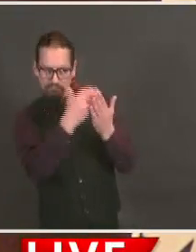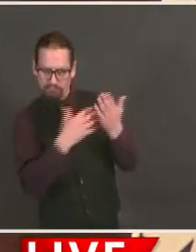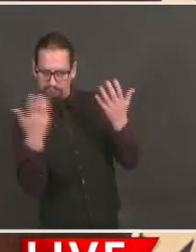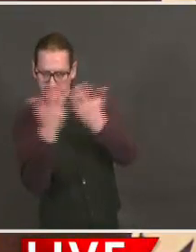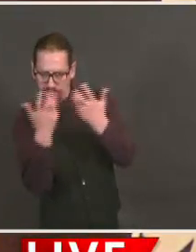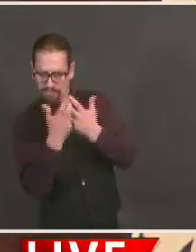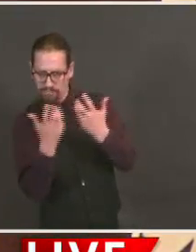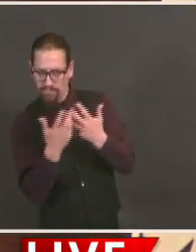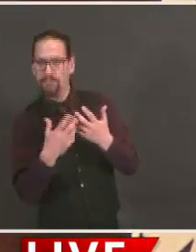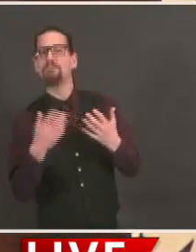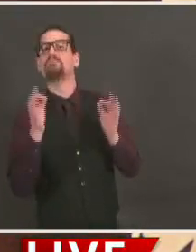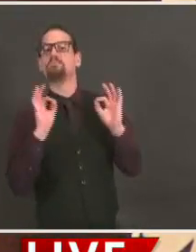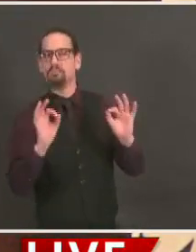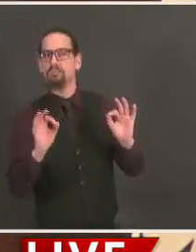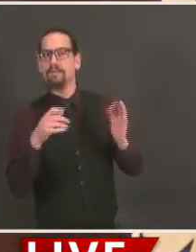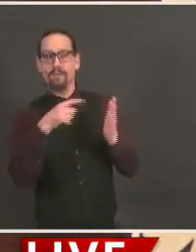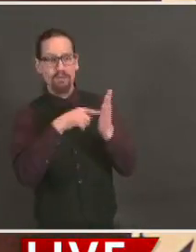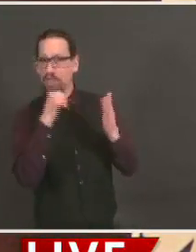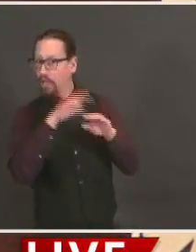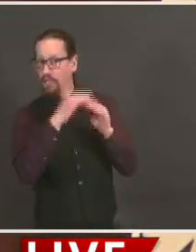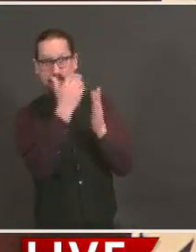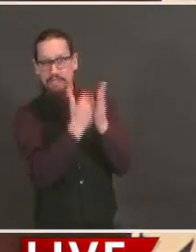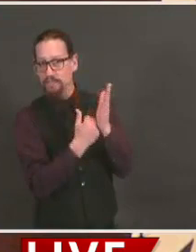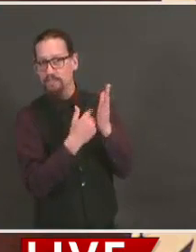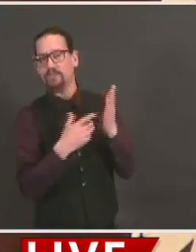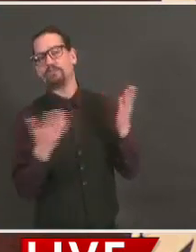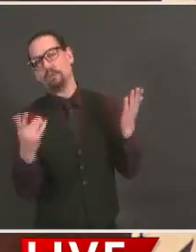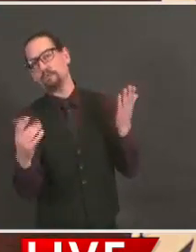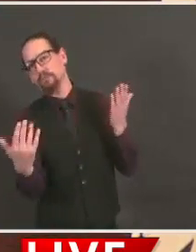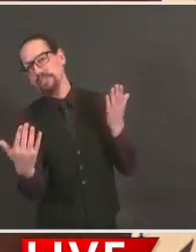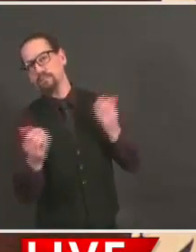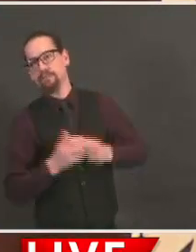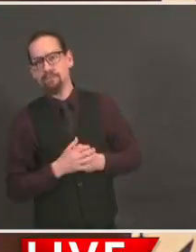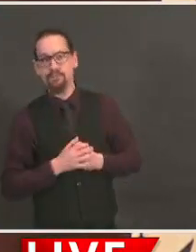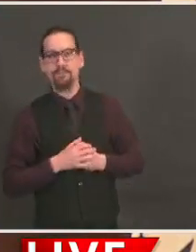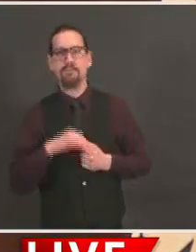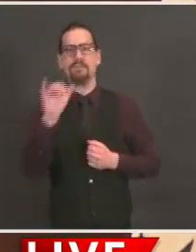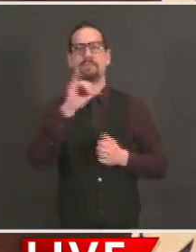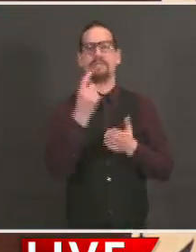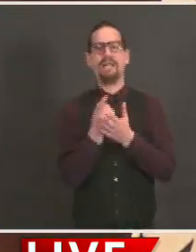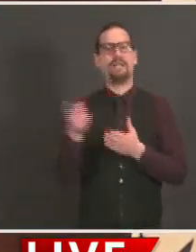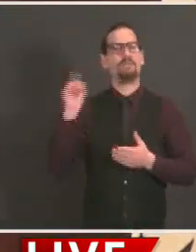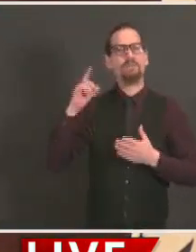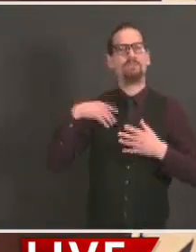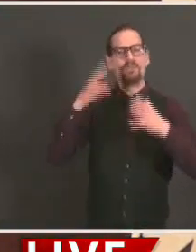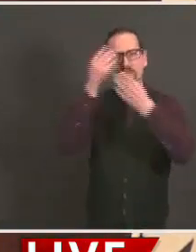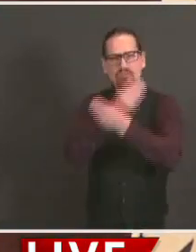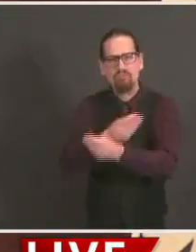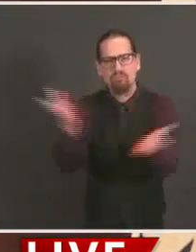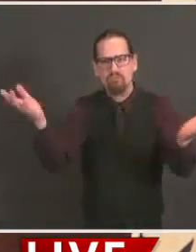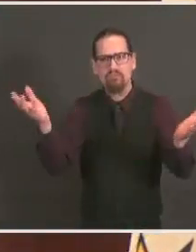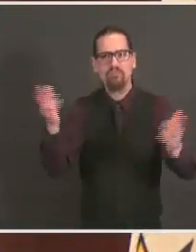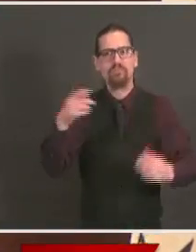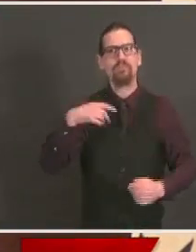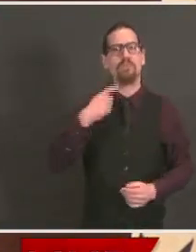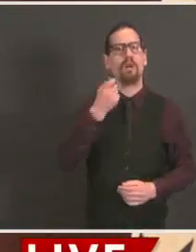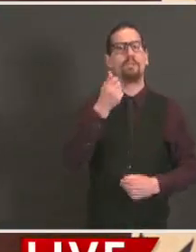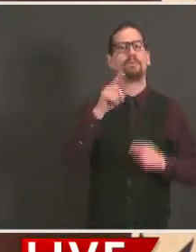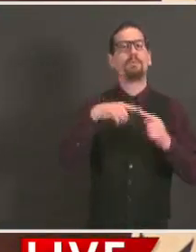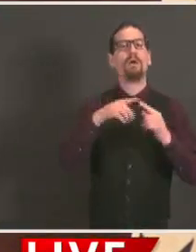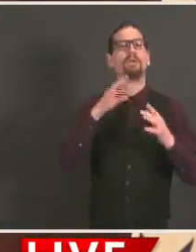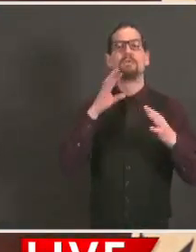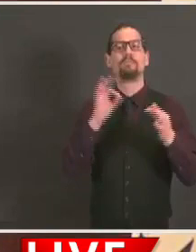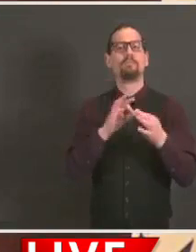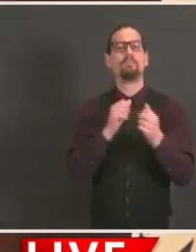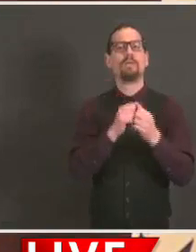Separately, as I did last week, I want to share a quick note on testing and a quick note on treatment so that